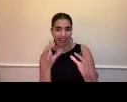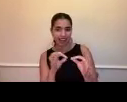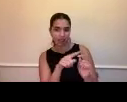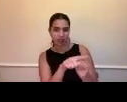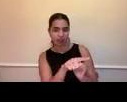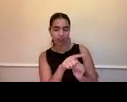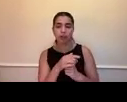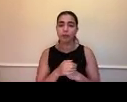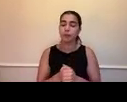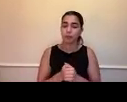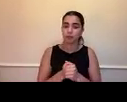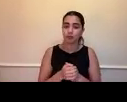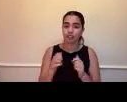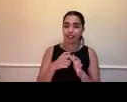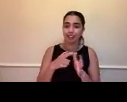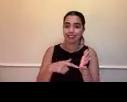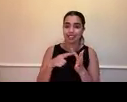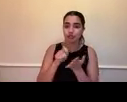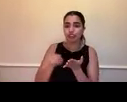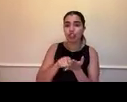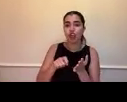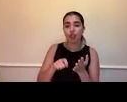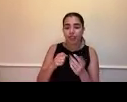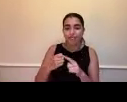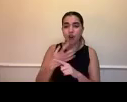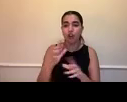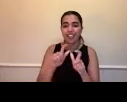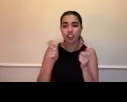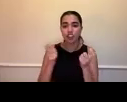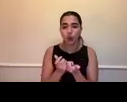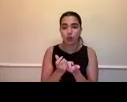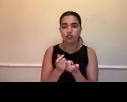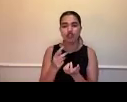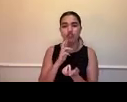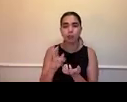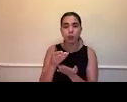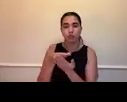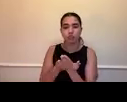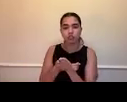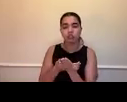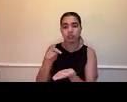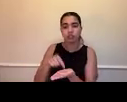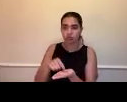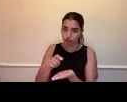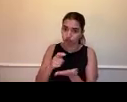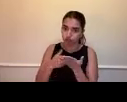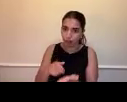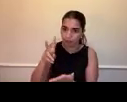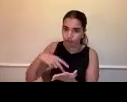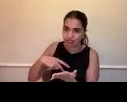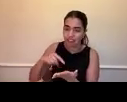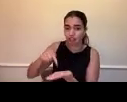has written The Evolving Doughnut, a report, which the landing page for this report, which I highly recommend reading, it sets